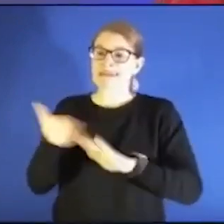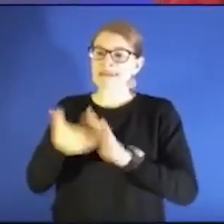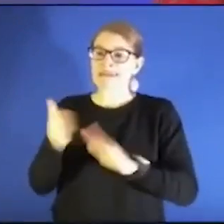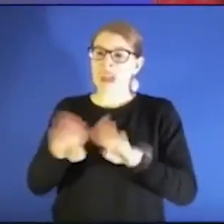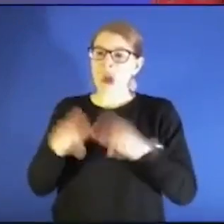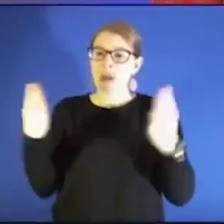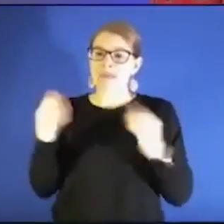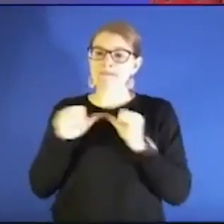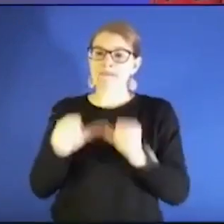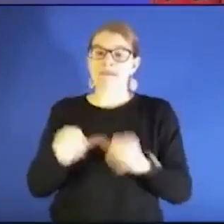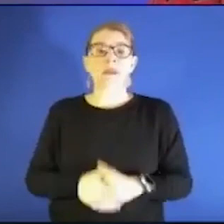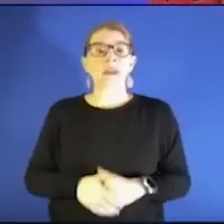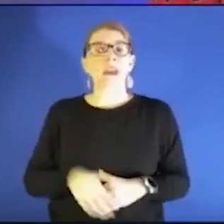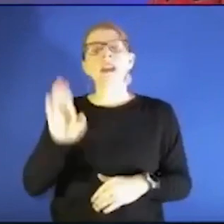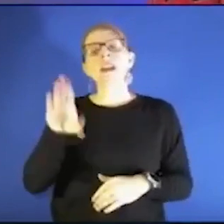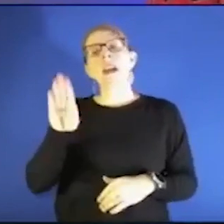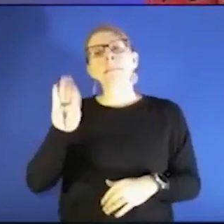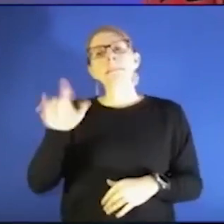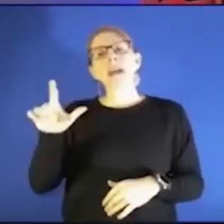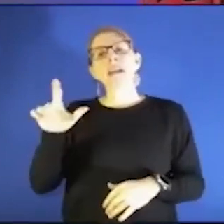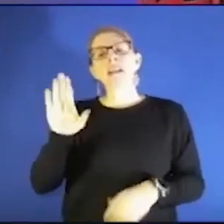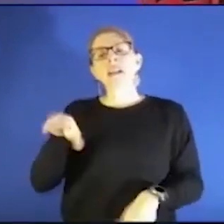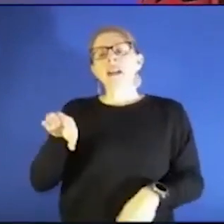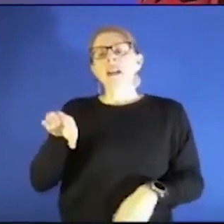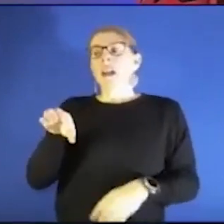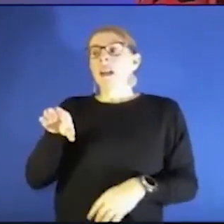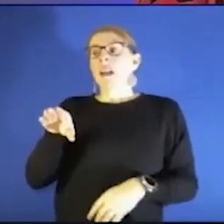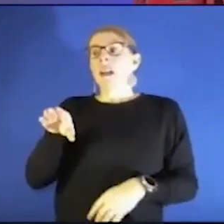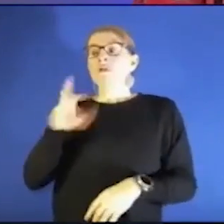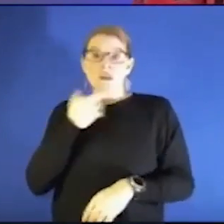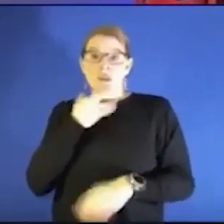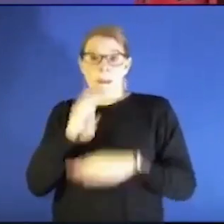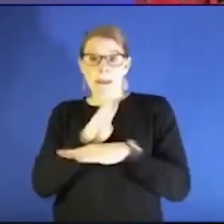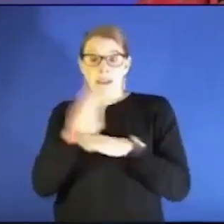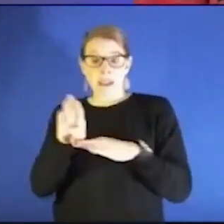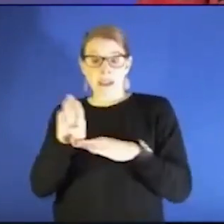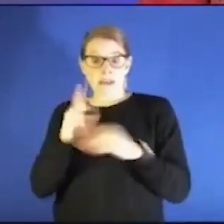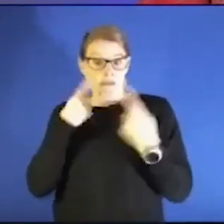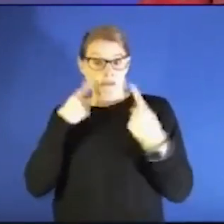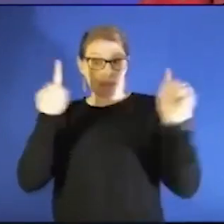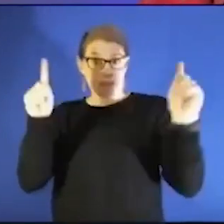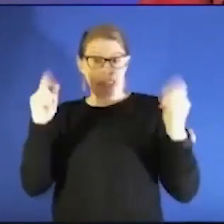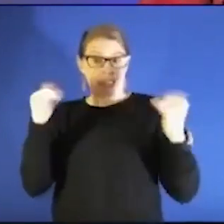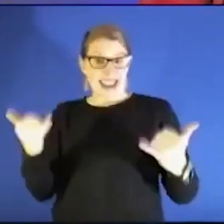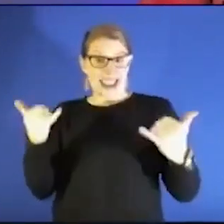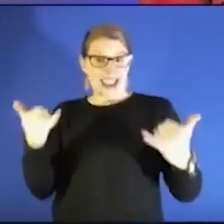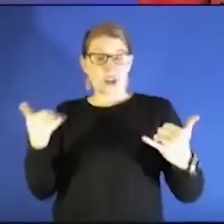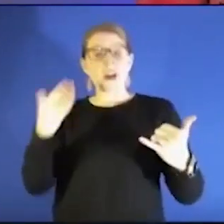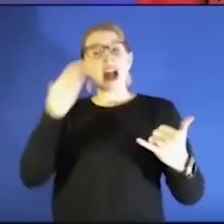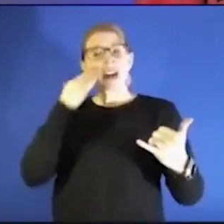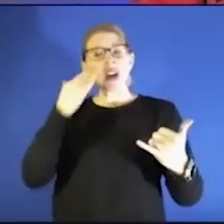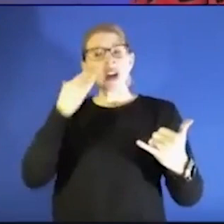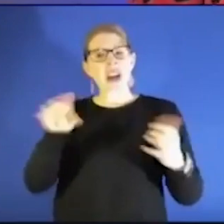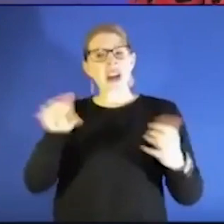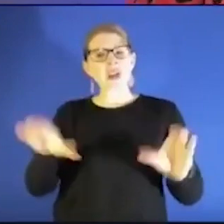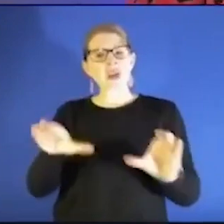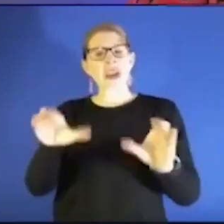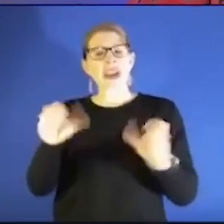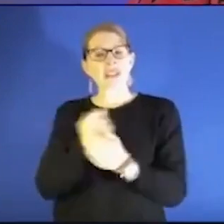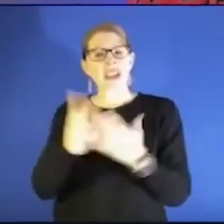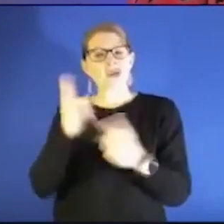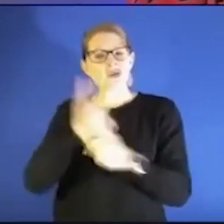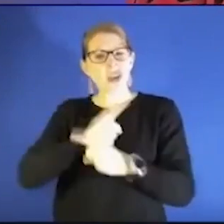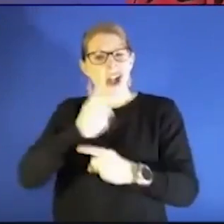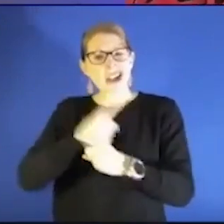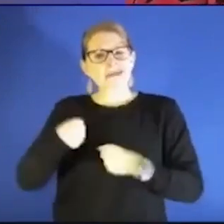Bill, has the restaurant industry made a comeback? I mean, where do they stand today? Have they been able to bounce back? I know they're doing it right. They've been doing it for the last couple of years,